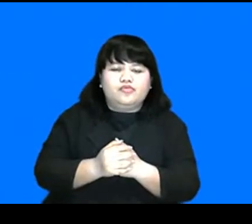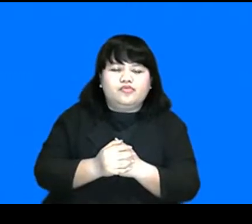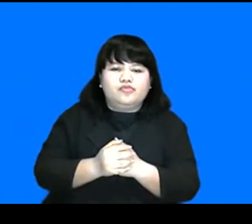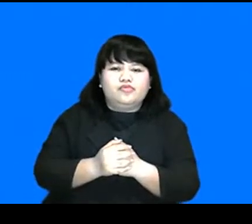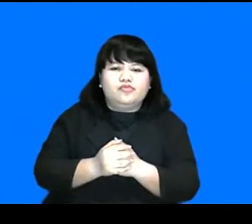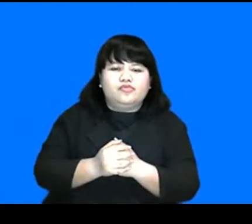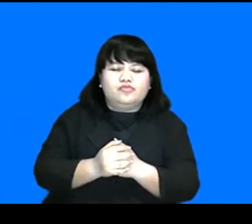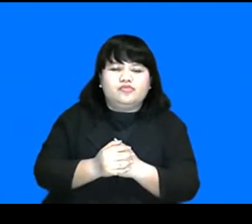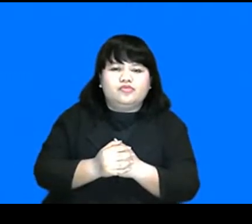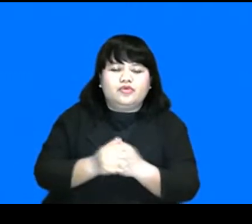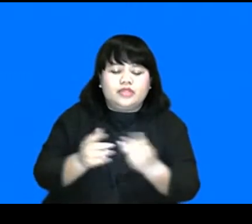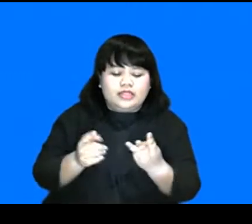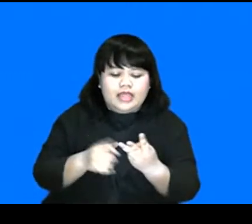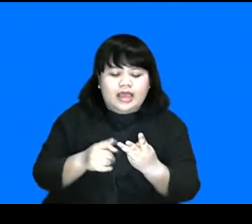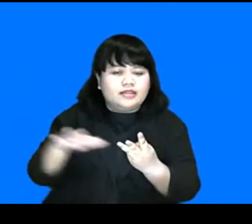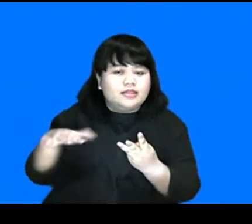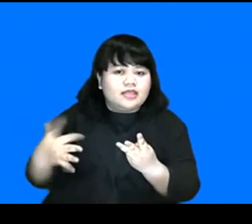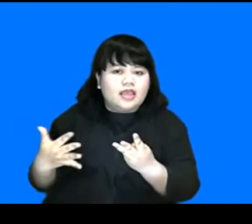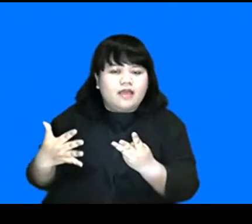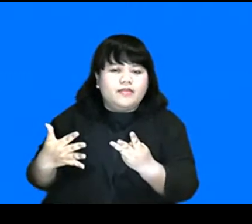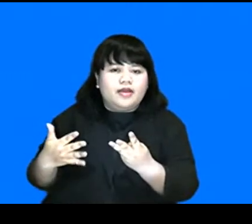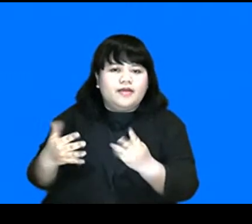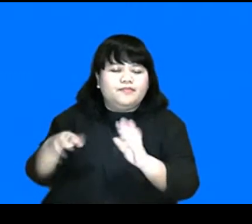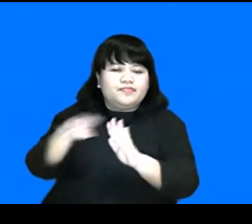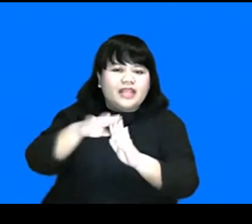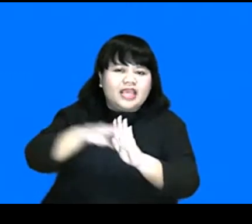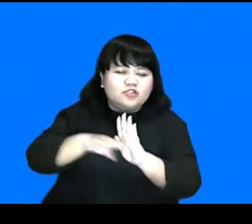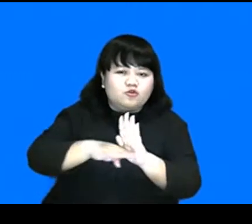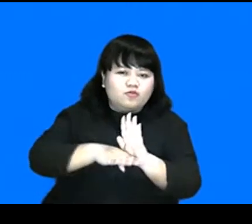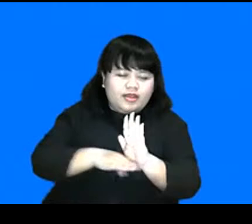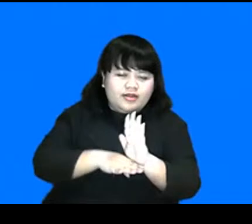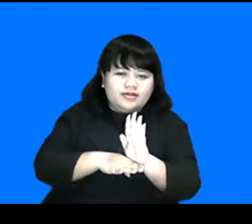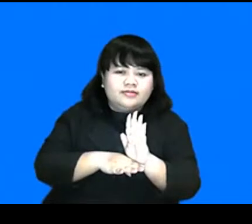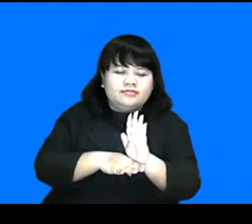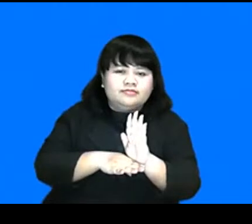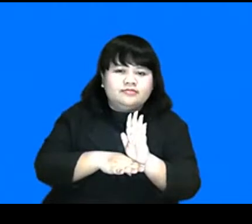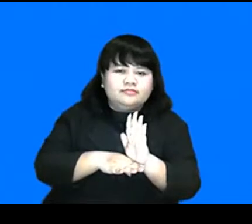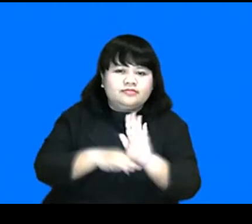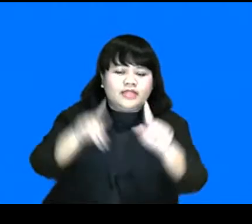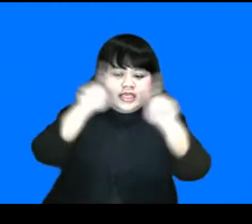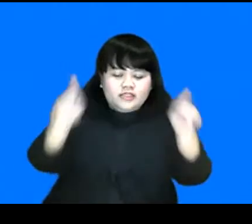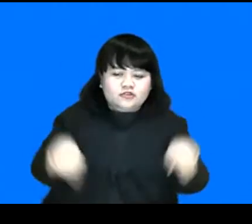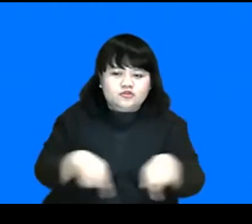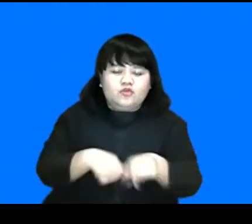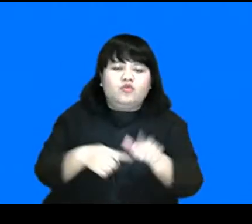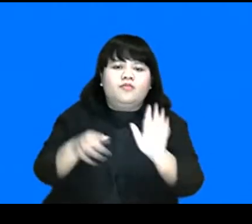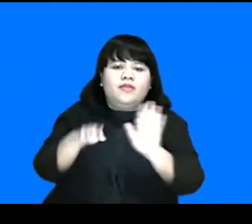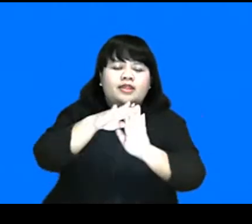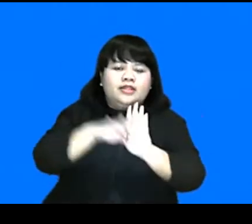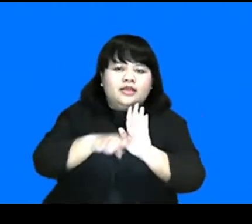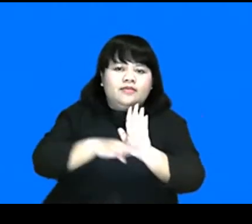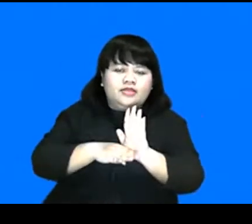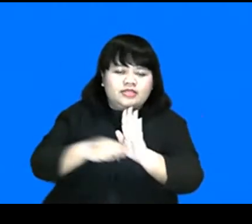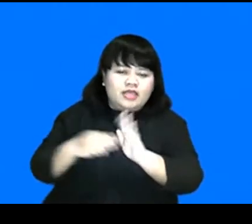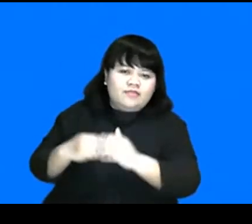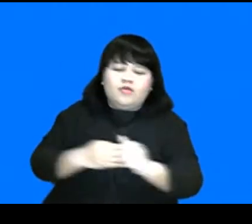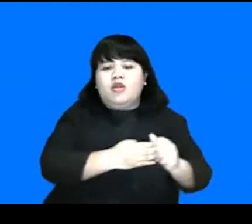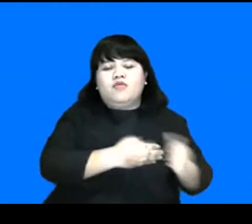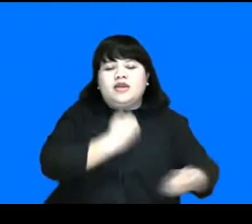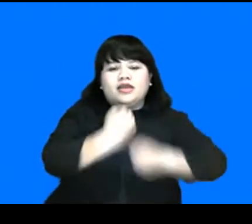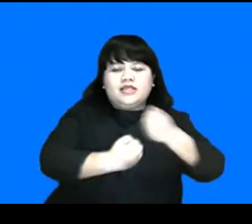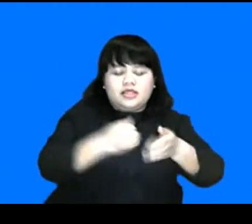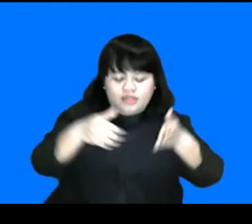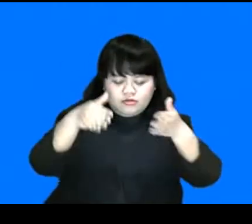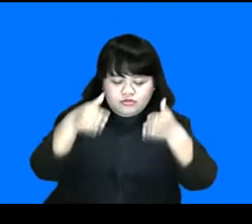tool. It's a tool to encourage certain activities. It's a tool to discourage certain activities.